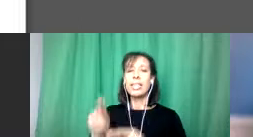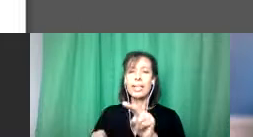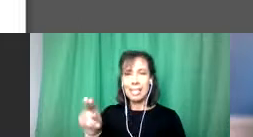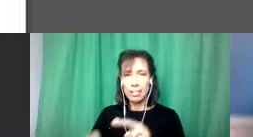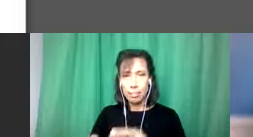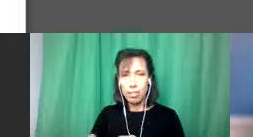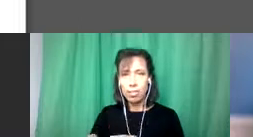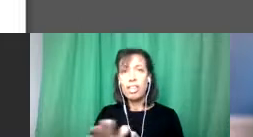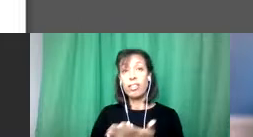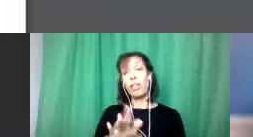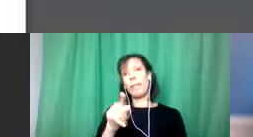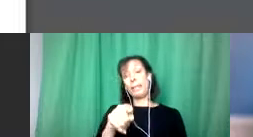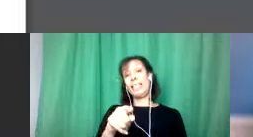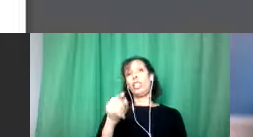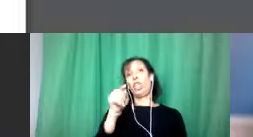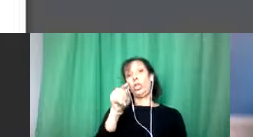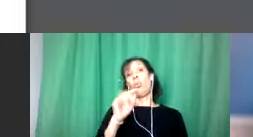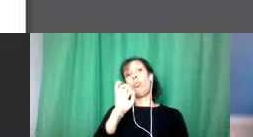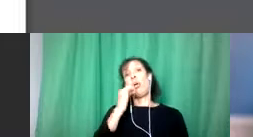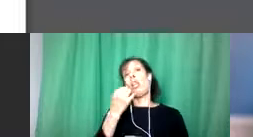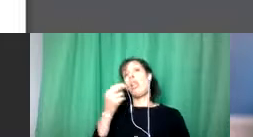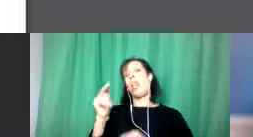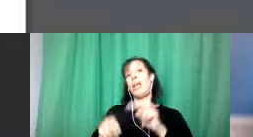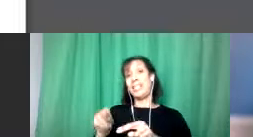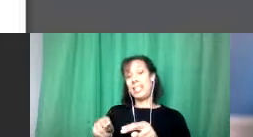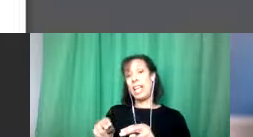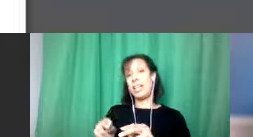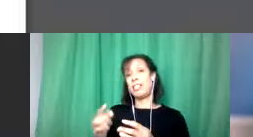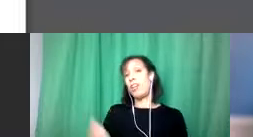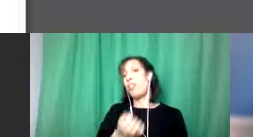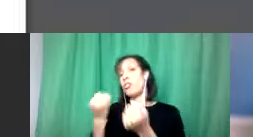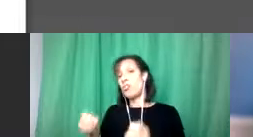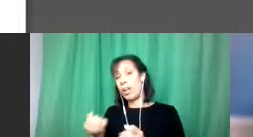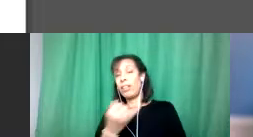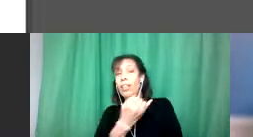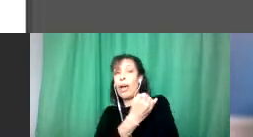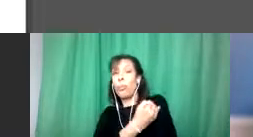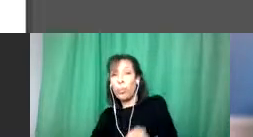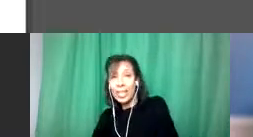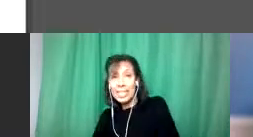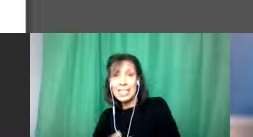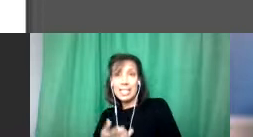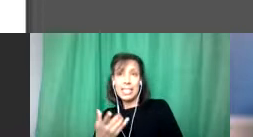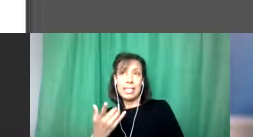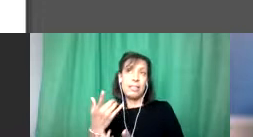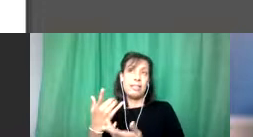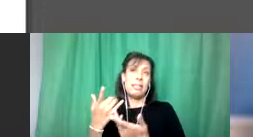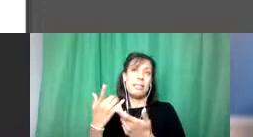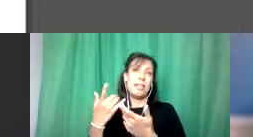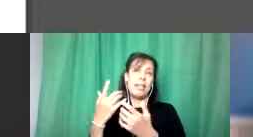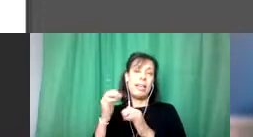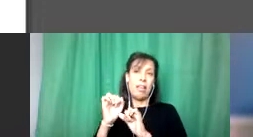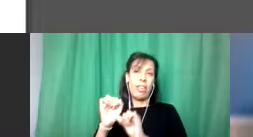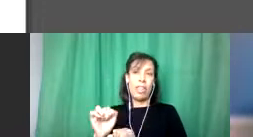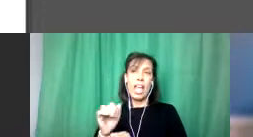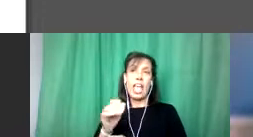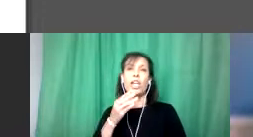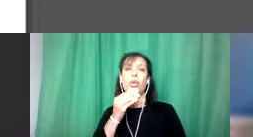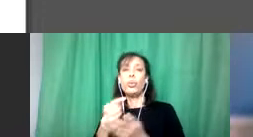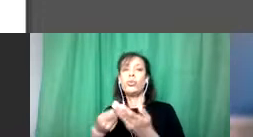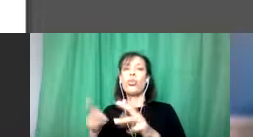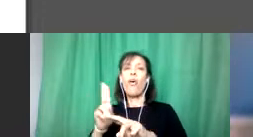of assessment, and if there are any weaknesses or areas for them to develop in their use of assessment. And